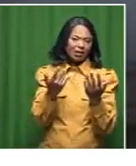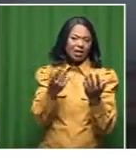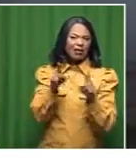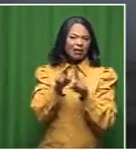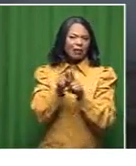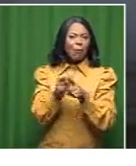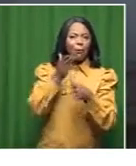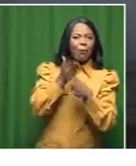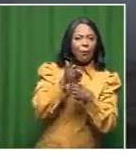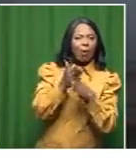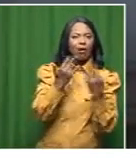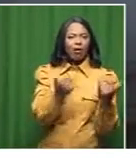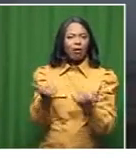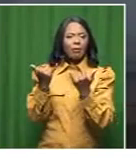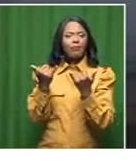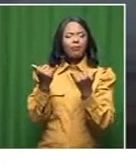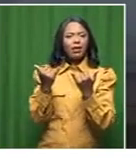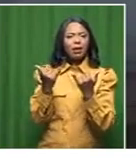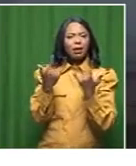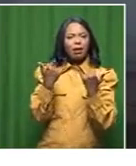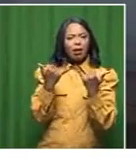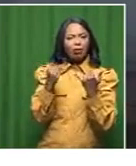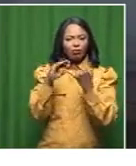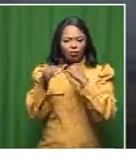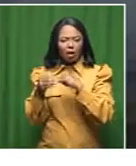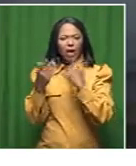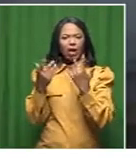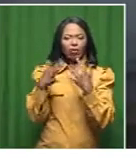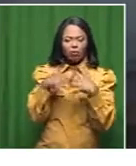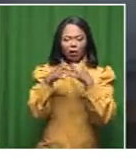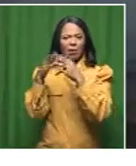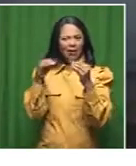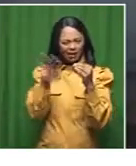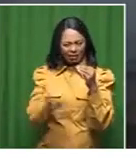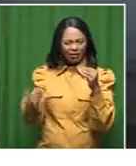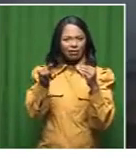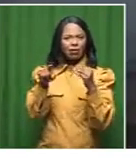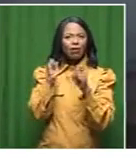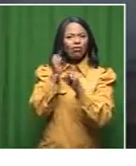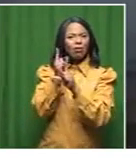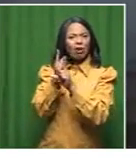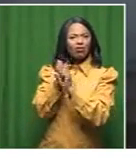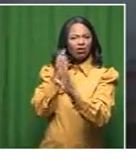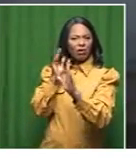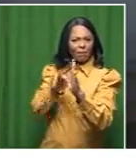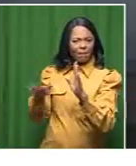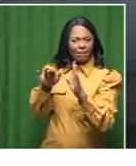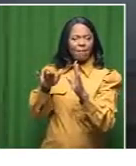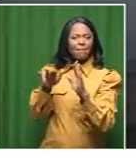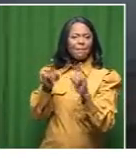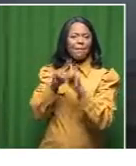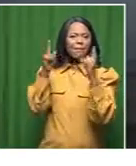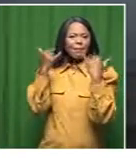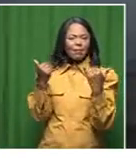that we are a space within the township that acts as a